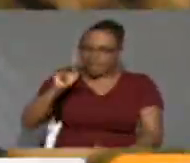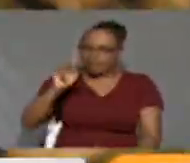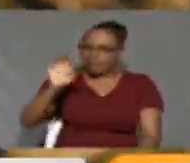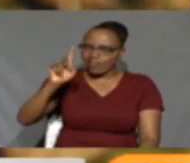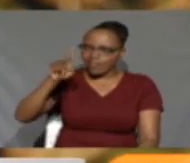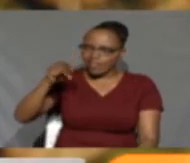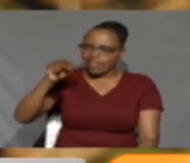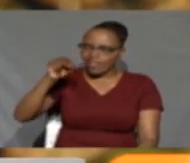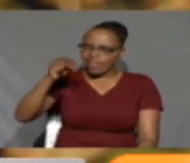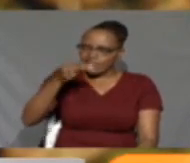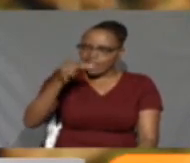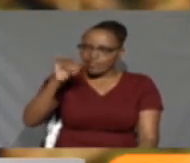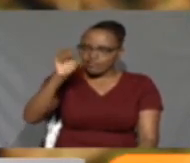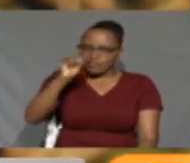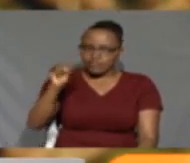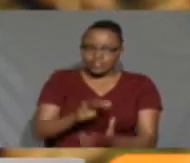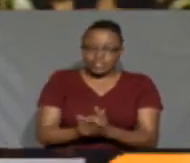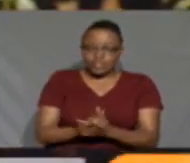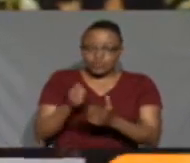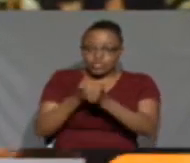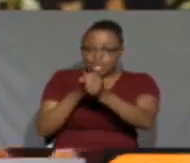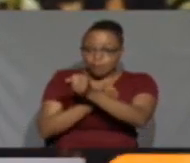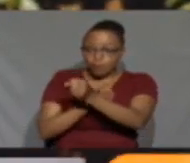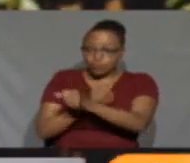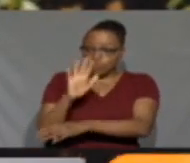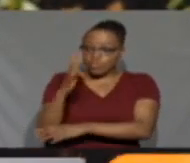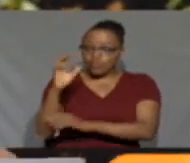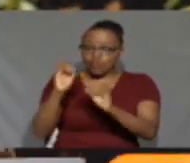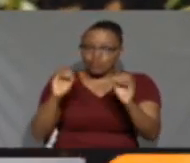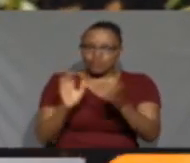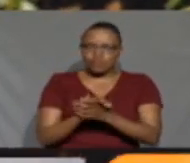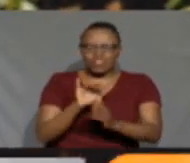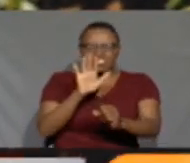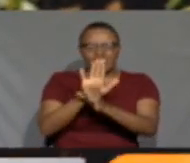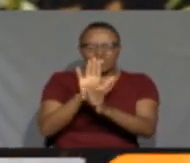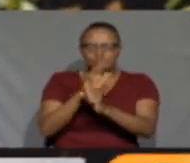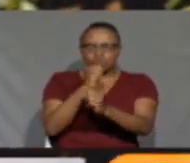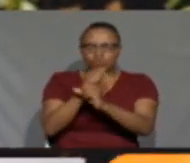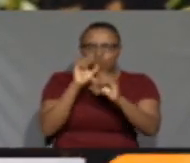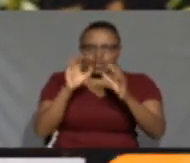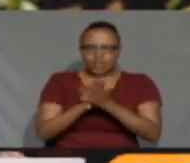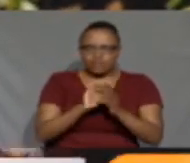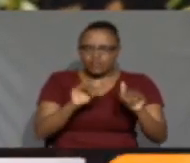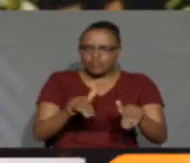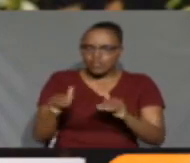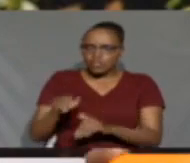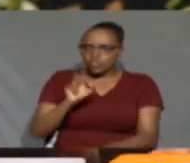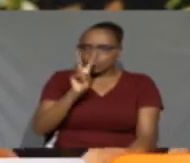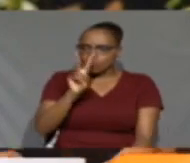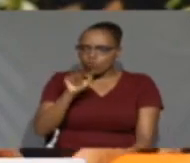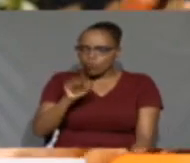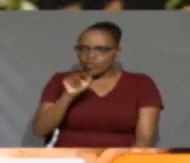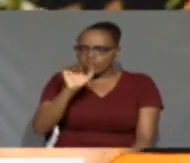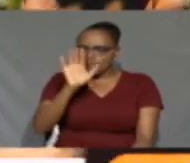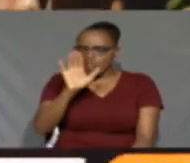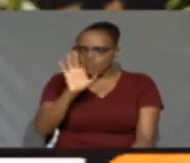Usipo isapote na mti, inaanguka. Haina kasi mingi, sawa ukichimba vuti